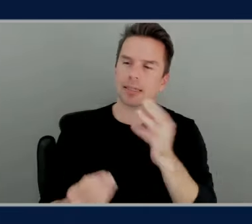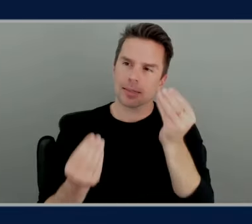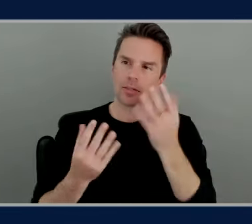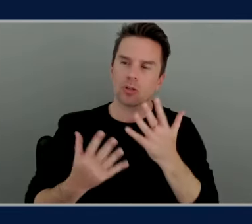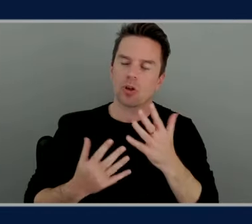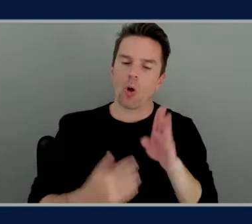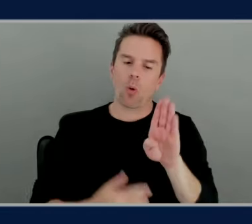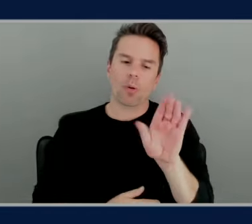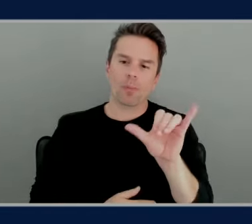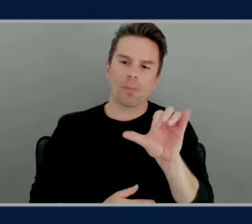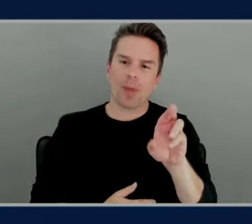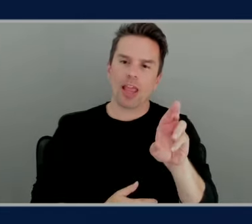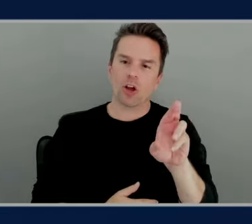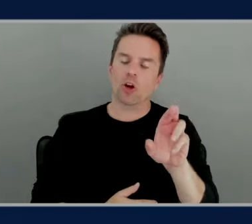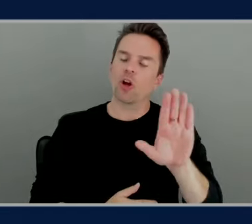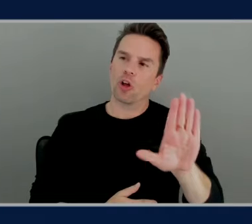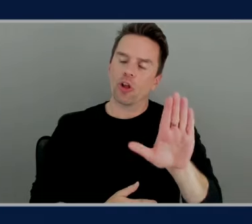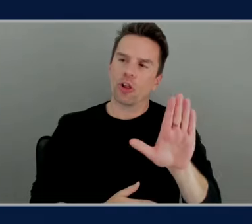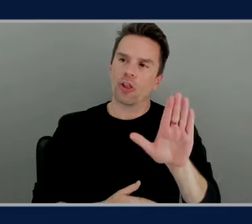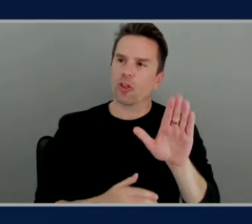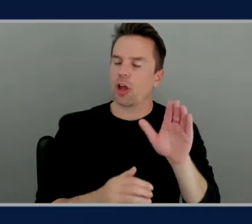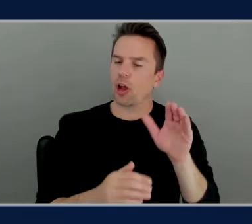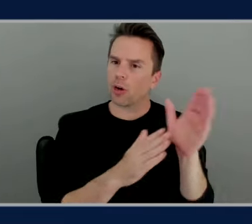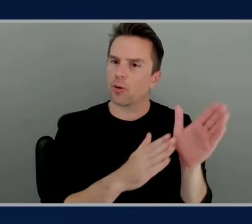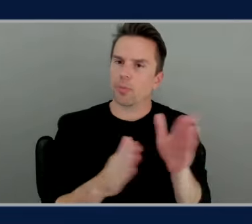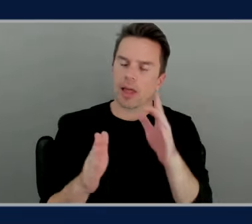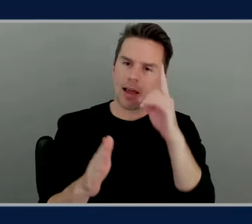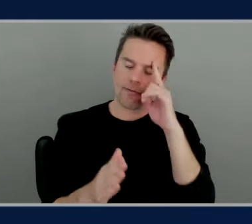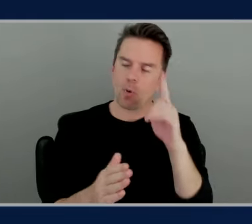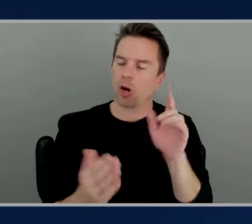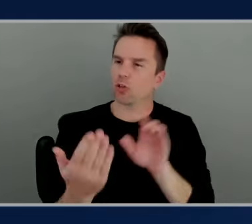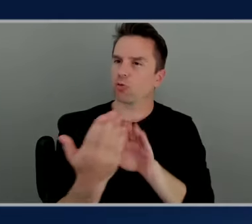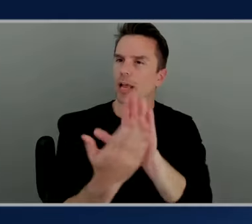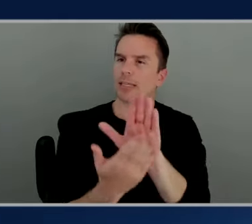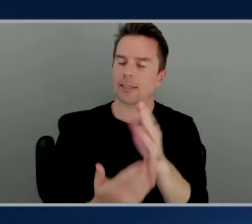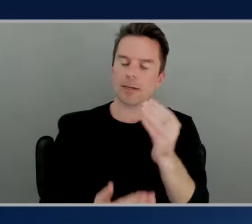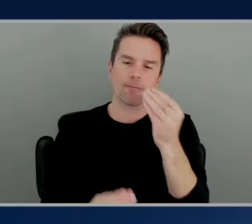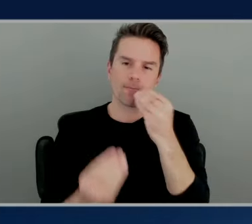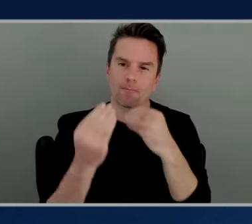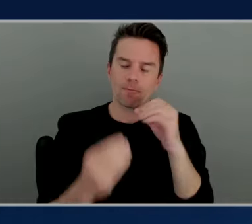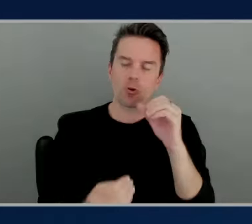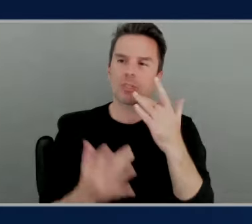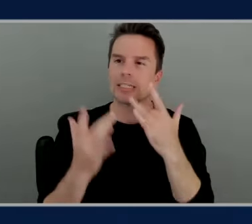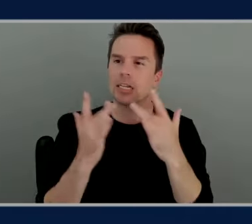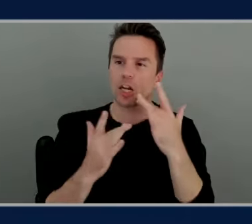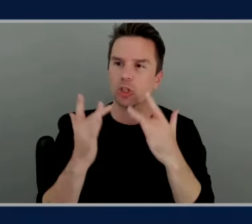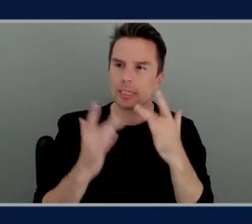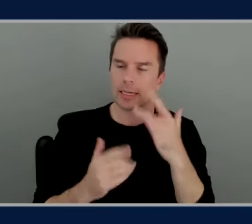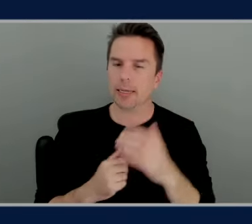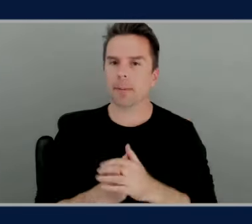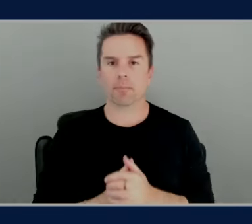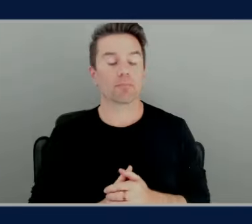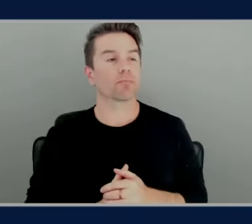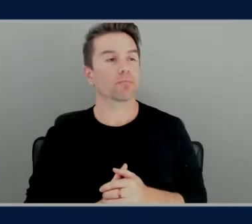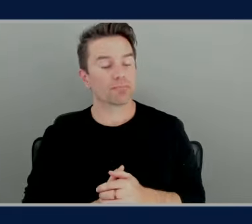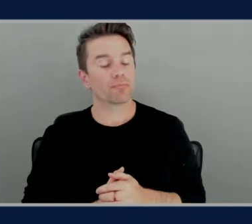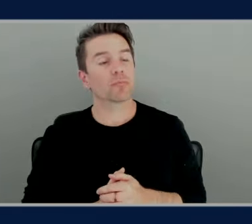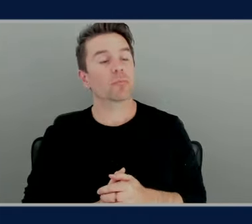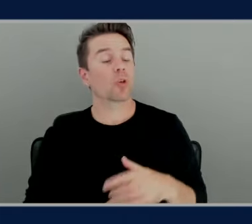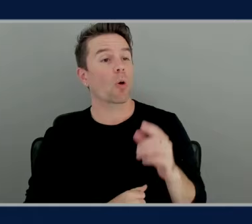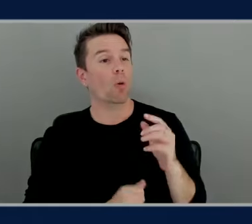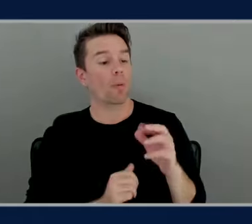and sustainability. Yeah, especially in terms of the role that we play, that Pedro and I and our teams